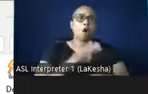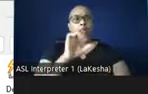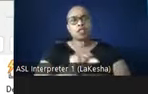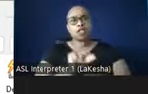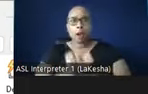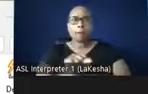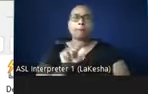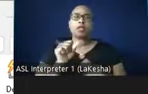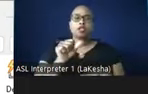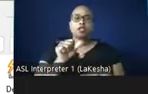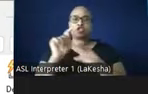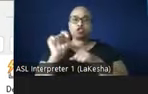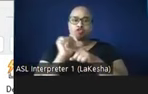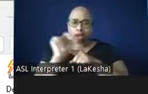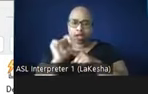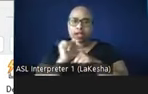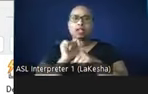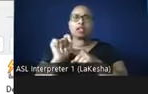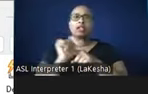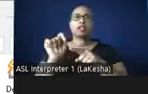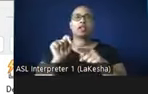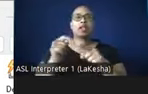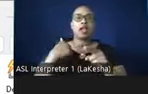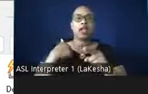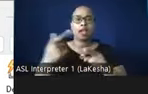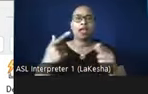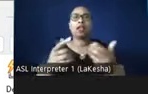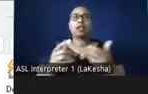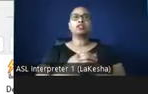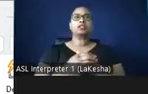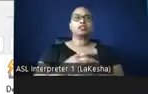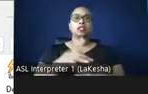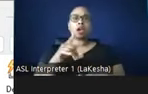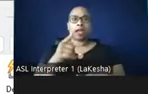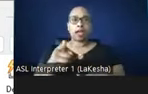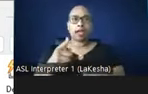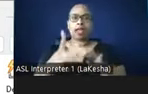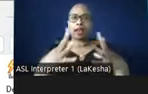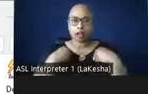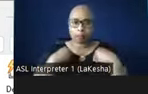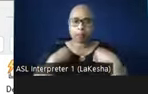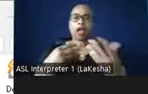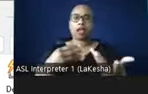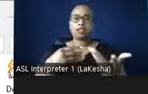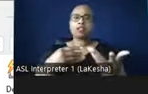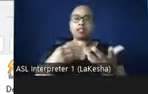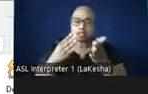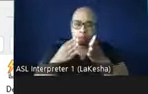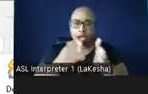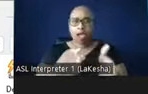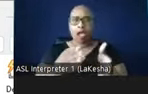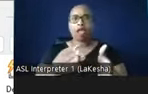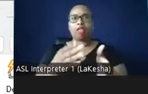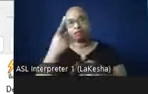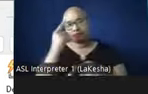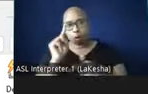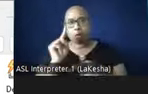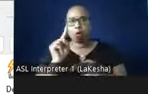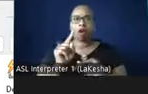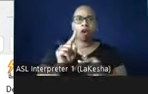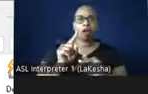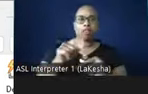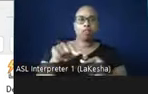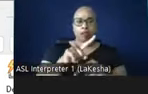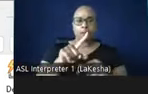streamlined compliance pathway for NEPA and NHPA. Like, we can't have complex time-consuming compliance